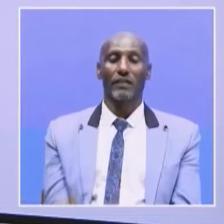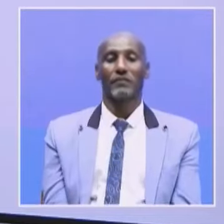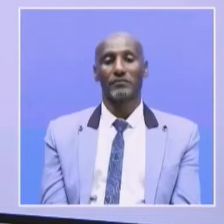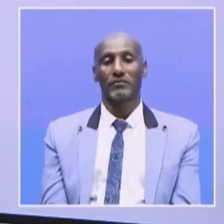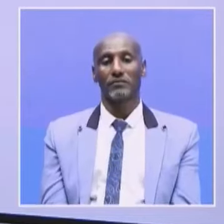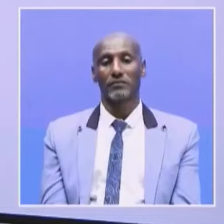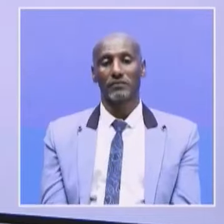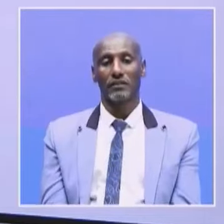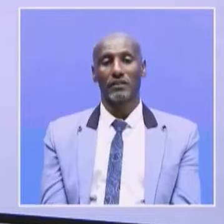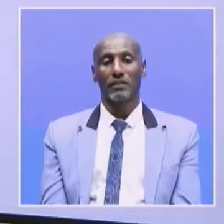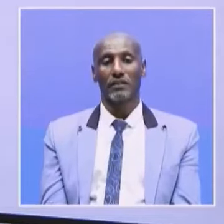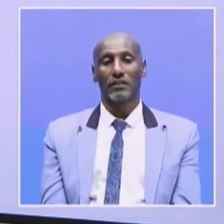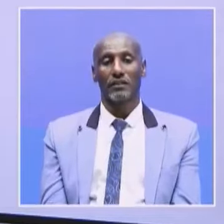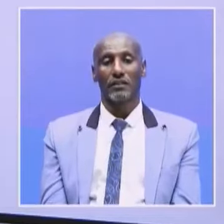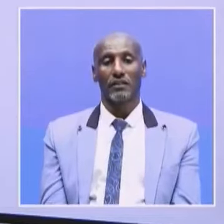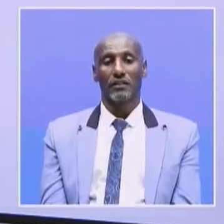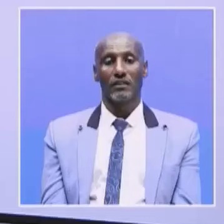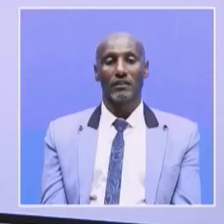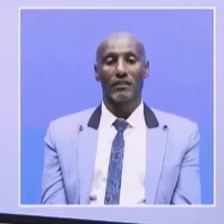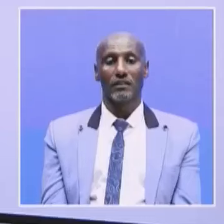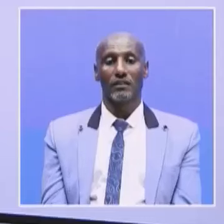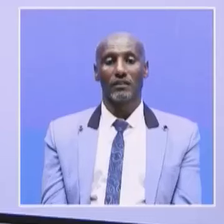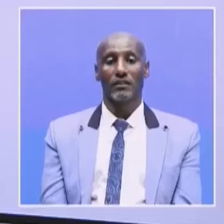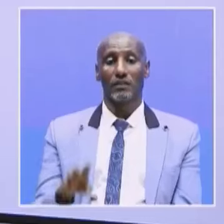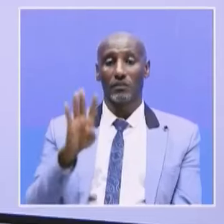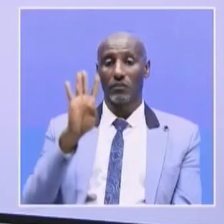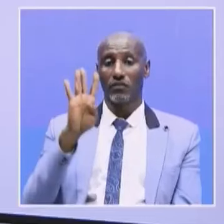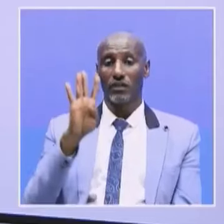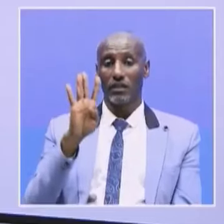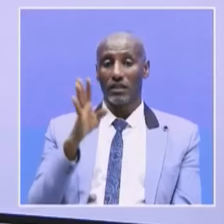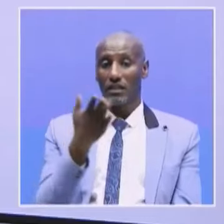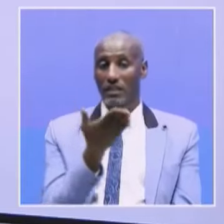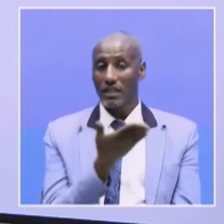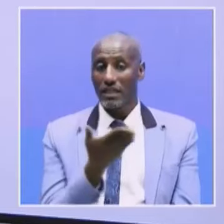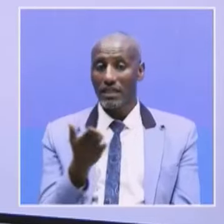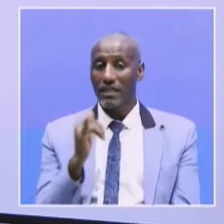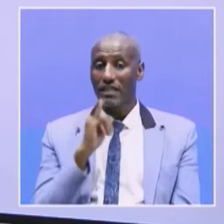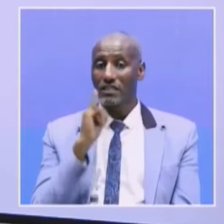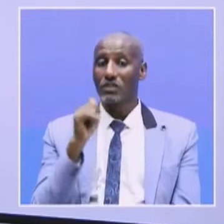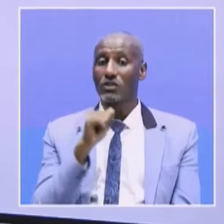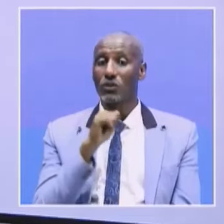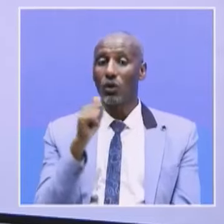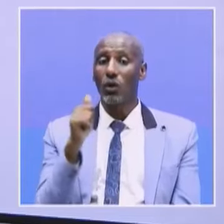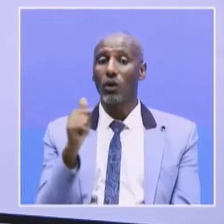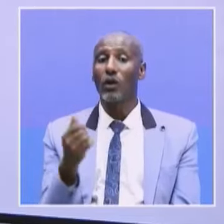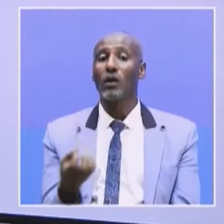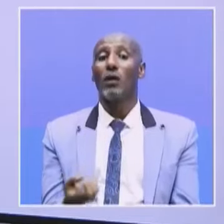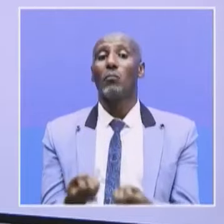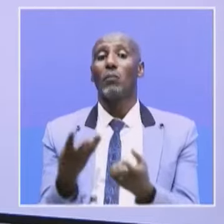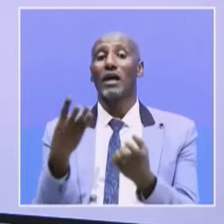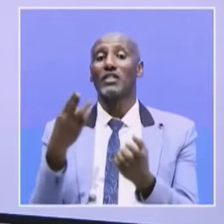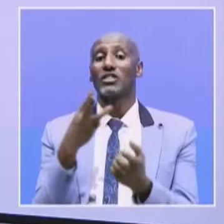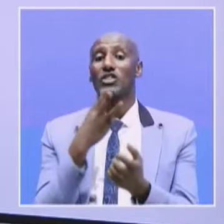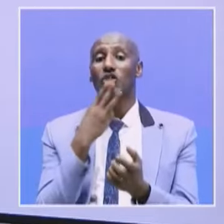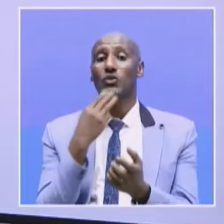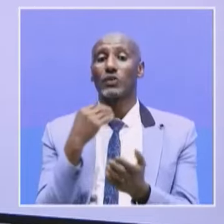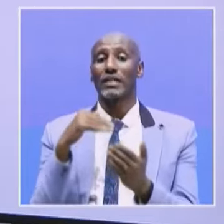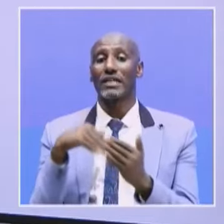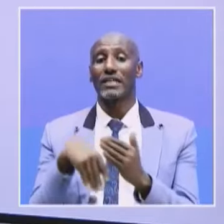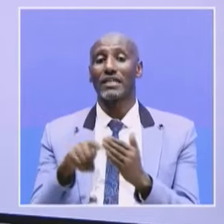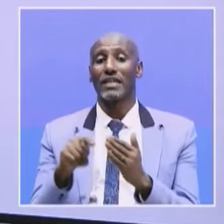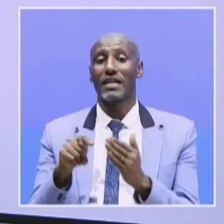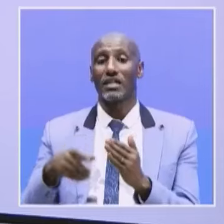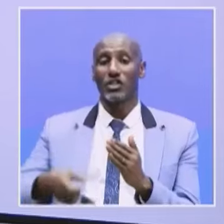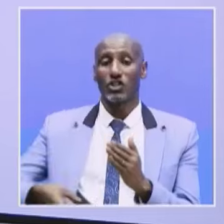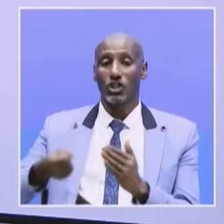apples. And also, the question number 4. There is not much sugar in the jar. Much sugar in